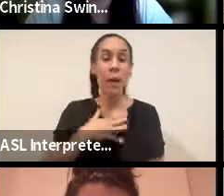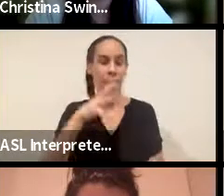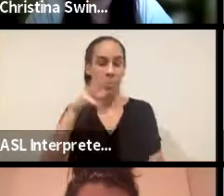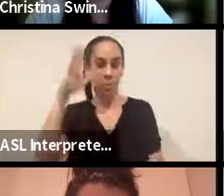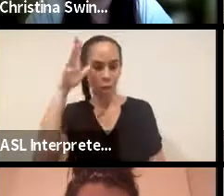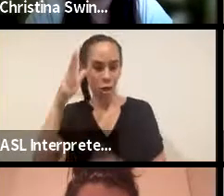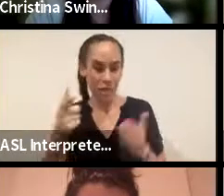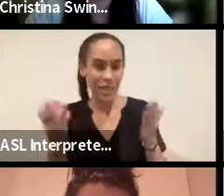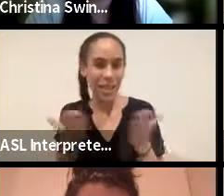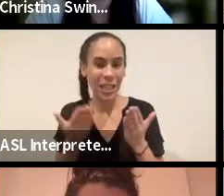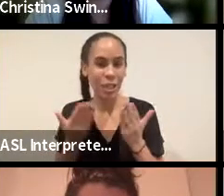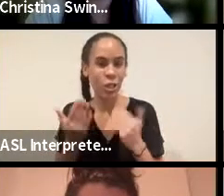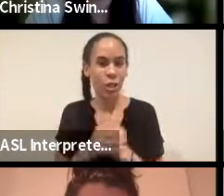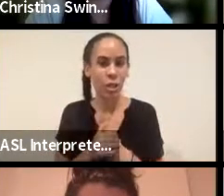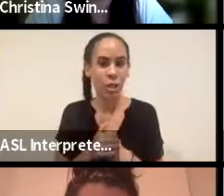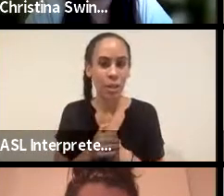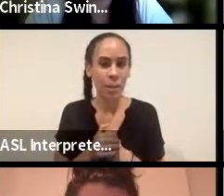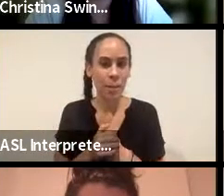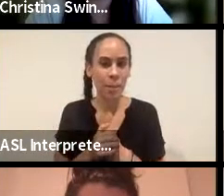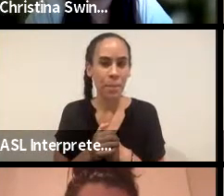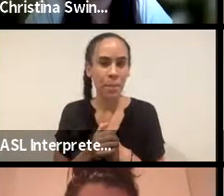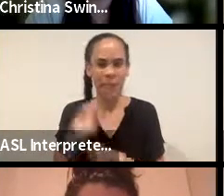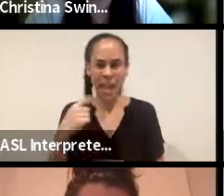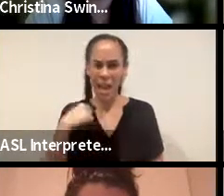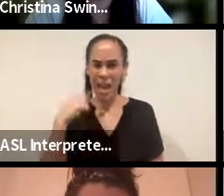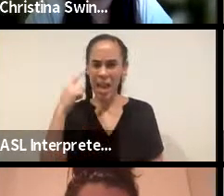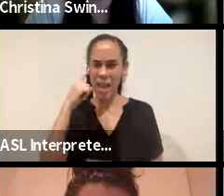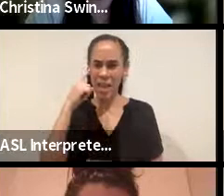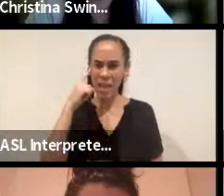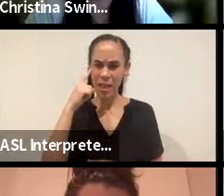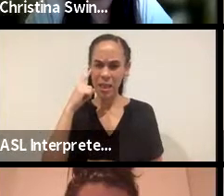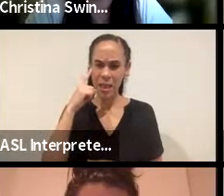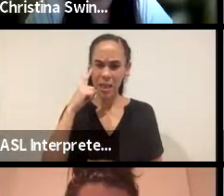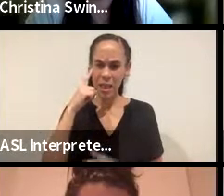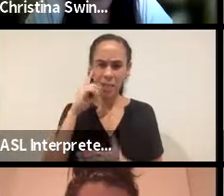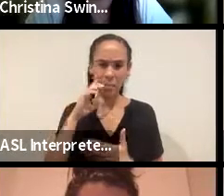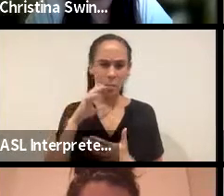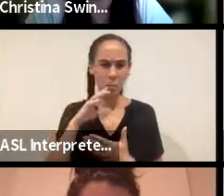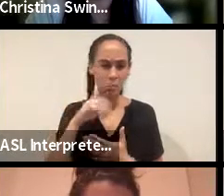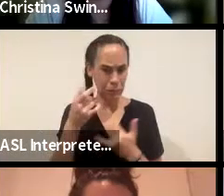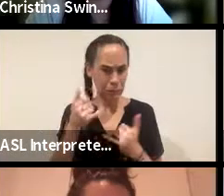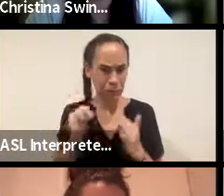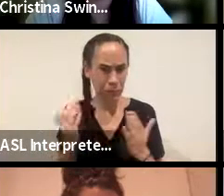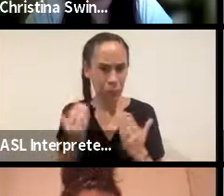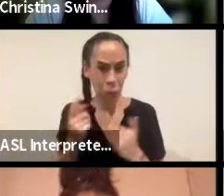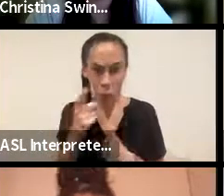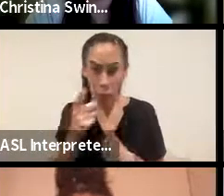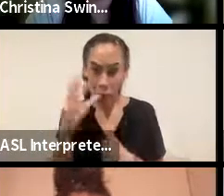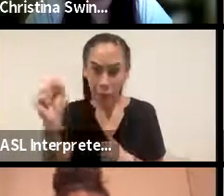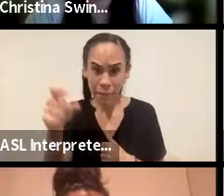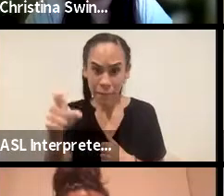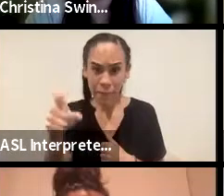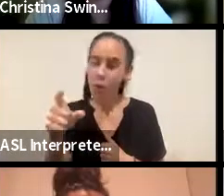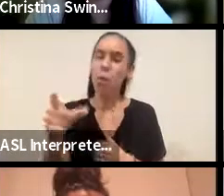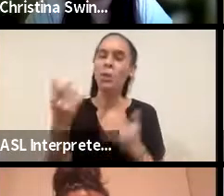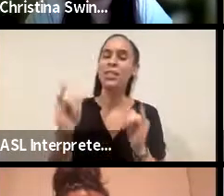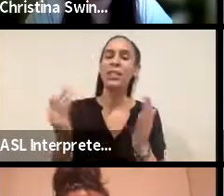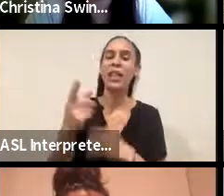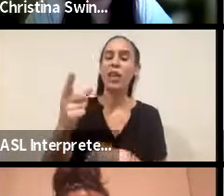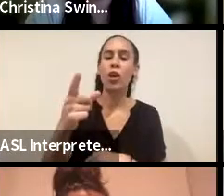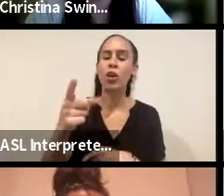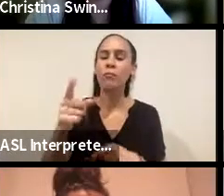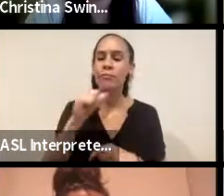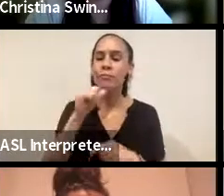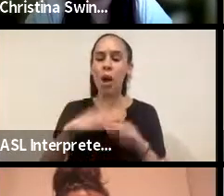are here, and I believe, are they still here? Did y'all leave? Oh no, you're still there. You're just not on camera.